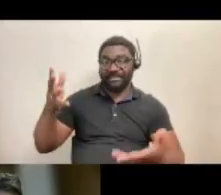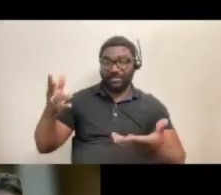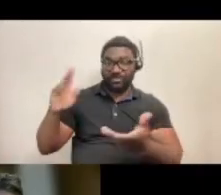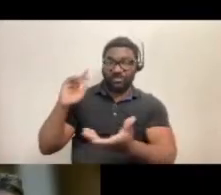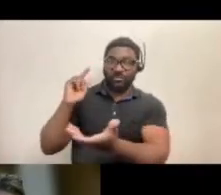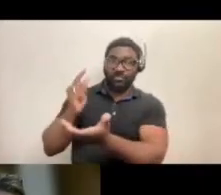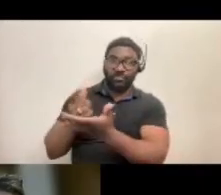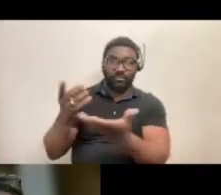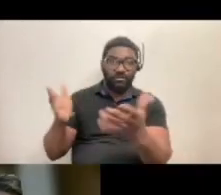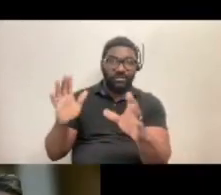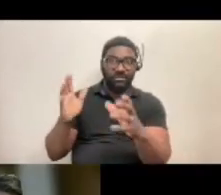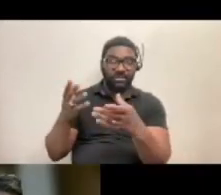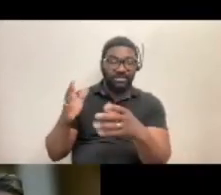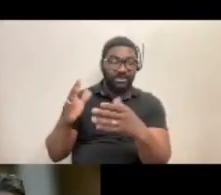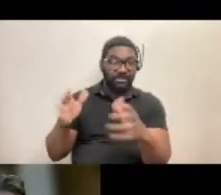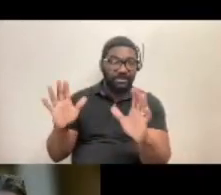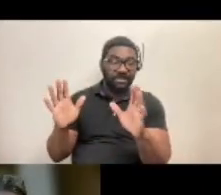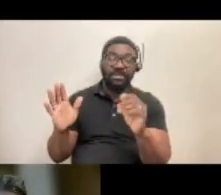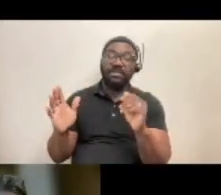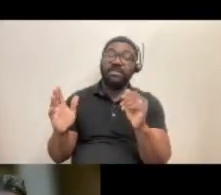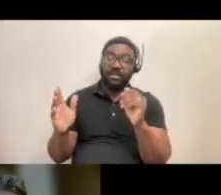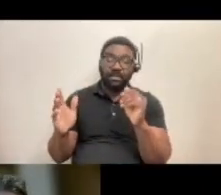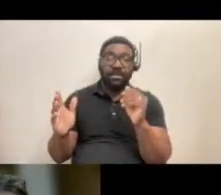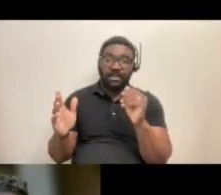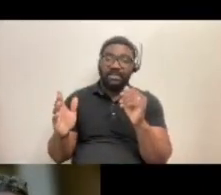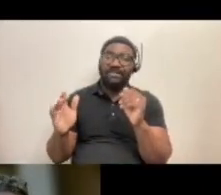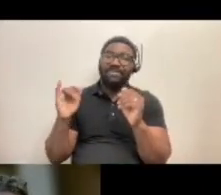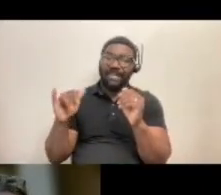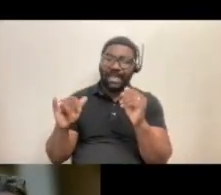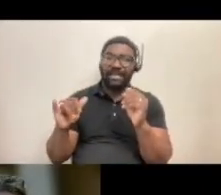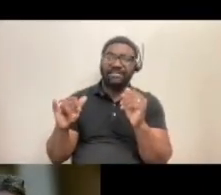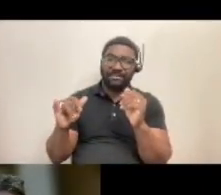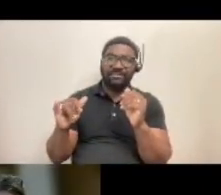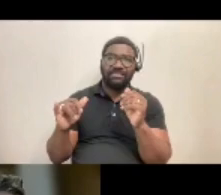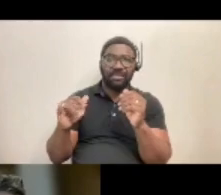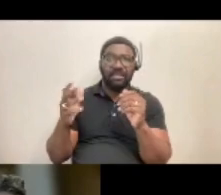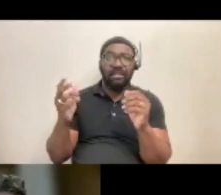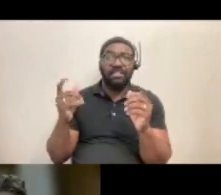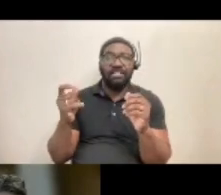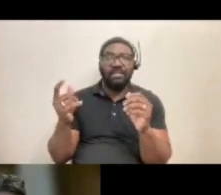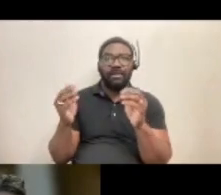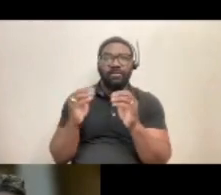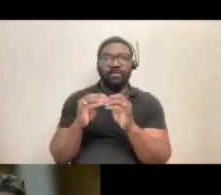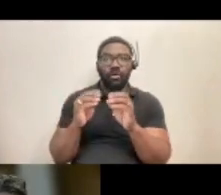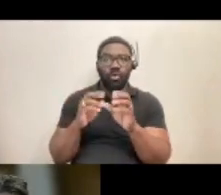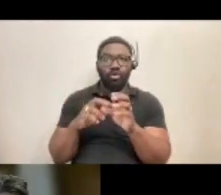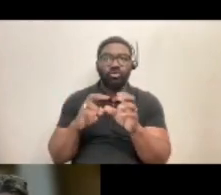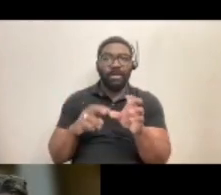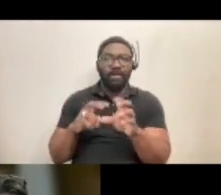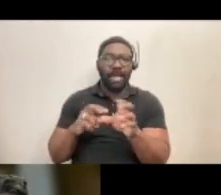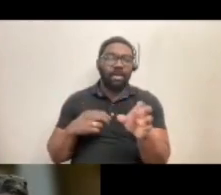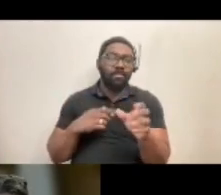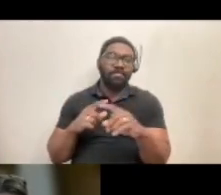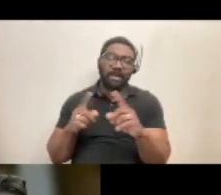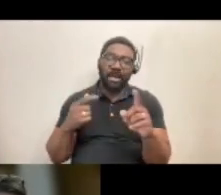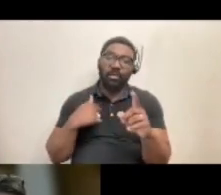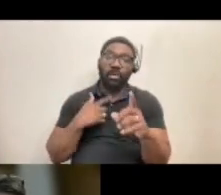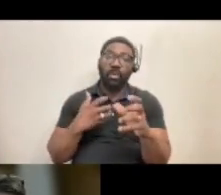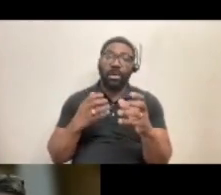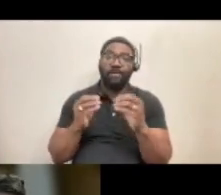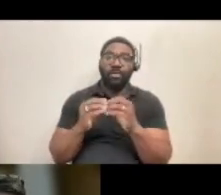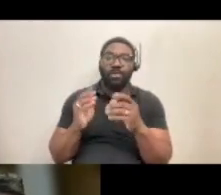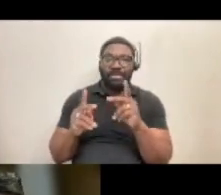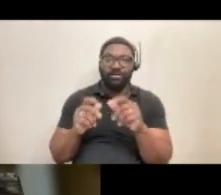So while that is, like she said, a little bit more, we wanted to have more completers, but we